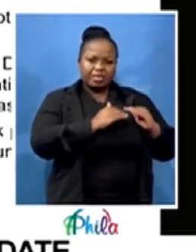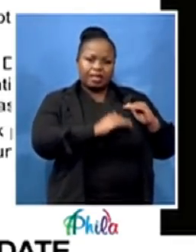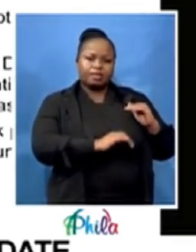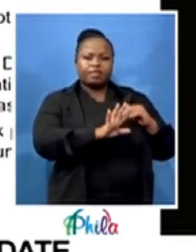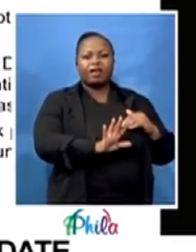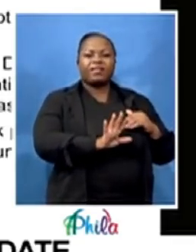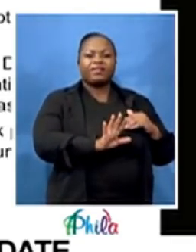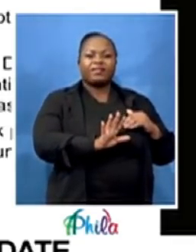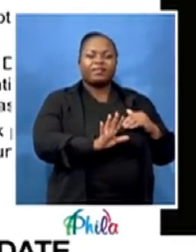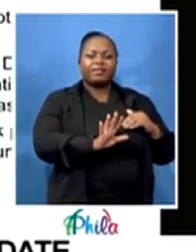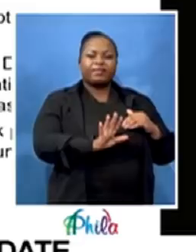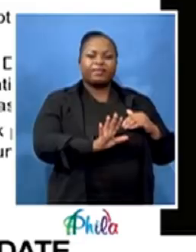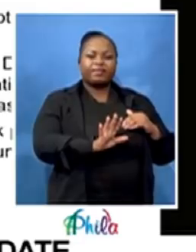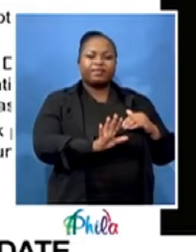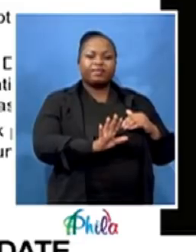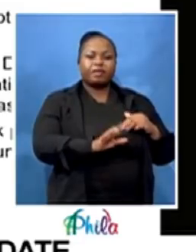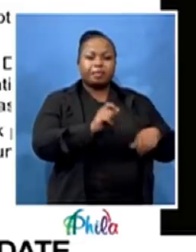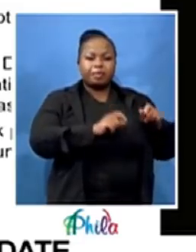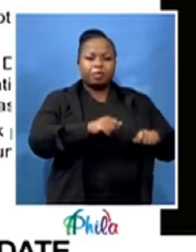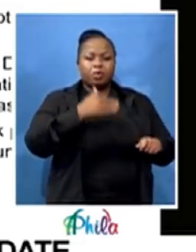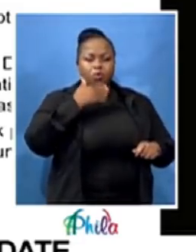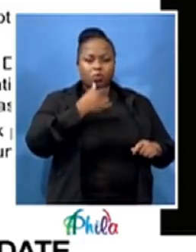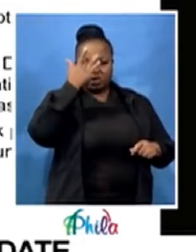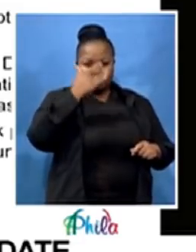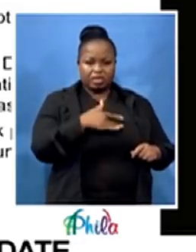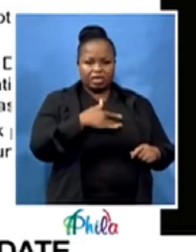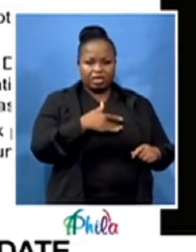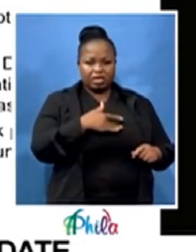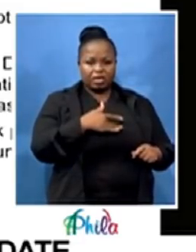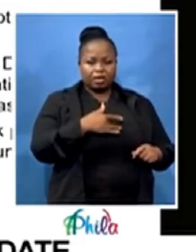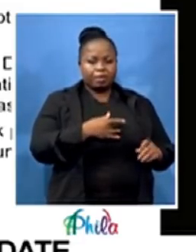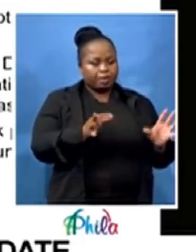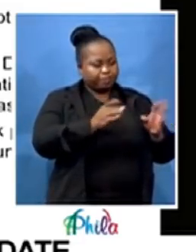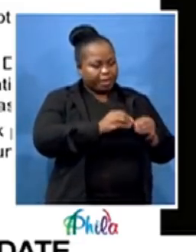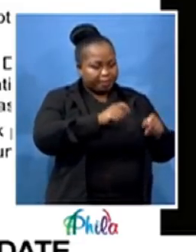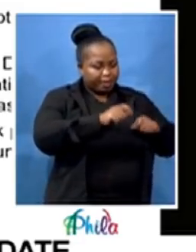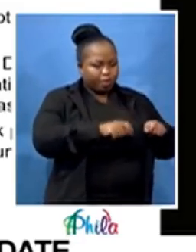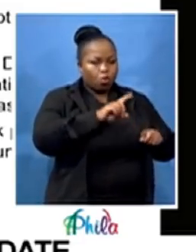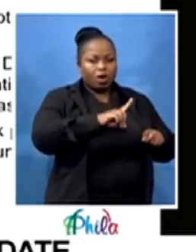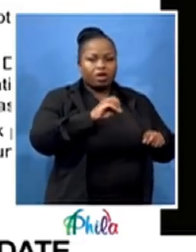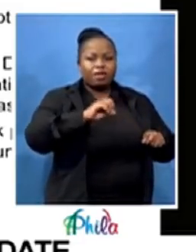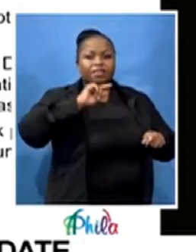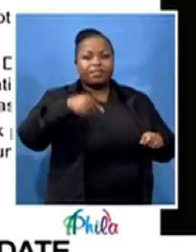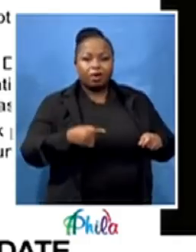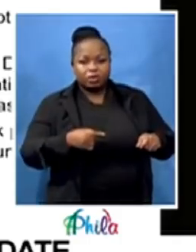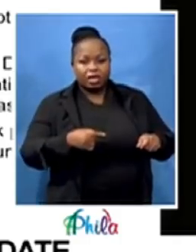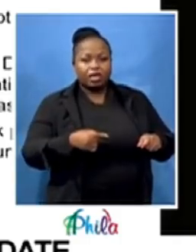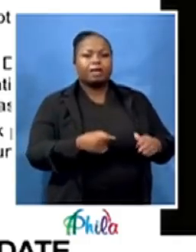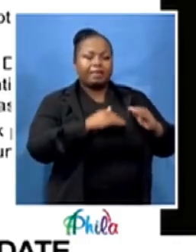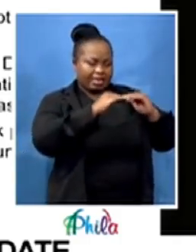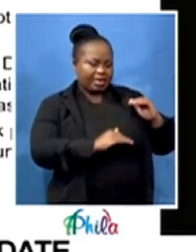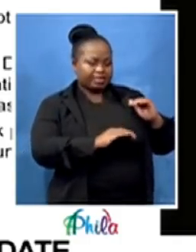cases, positive cases per 100,000, and hotspots will be more, are those with more than 5 per 100,000